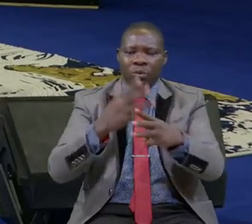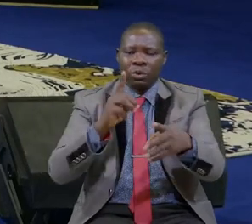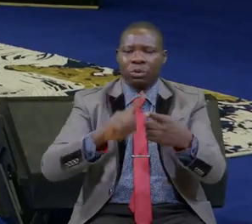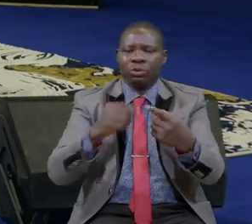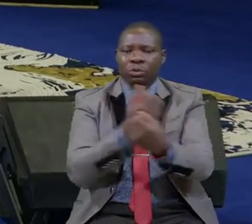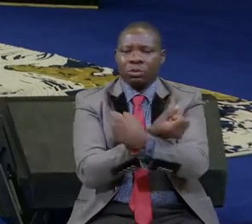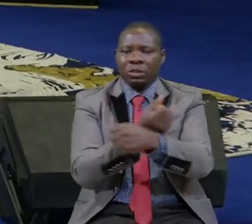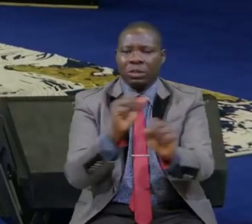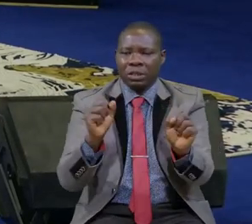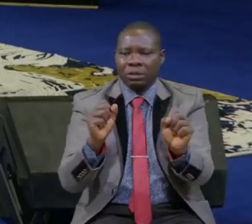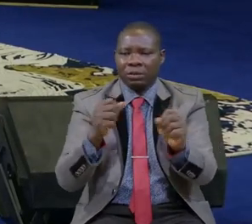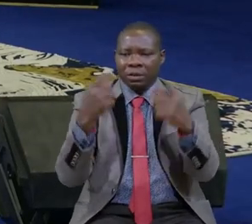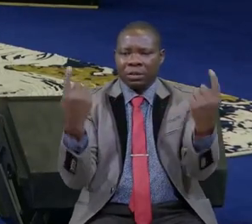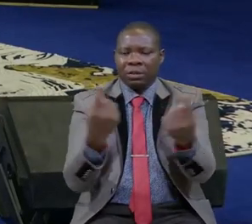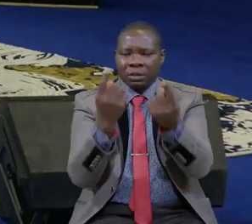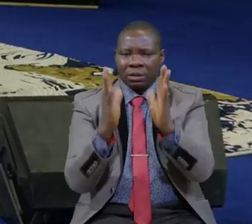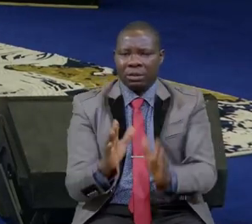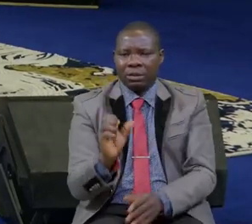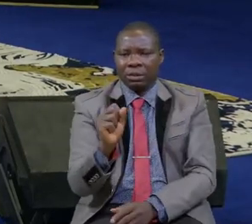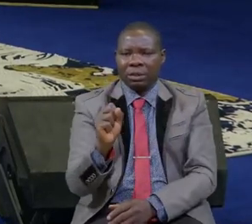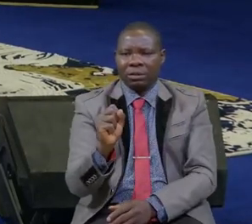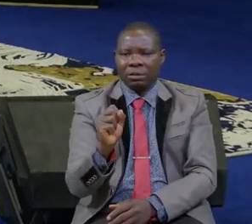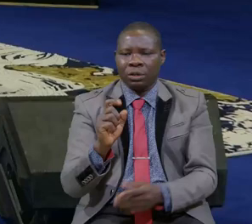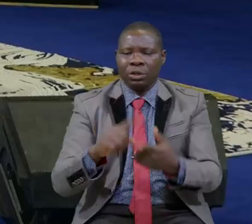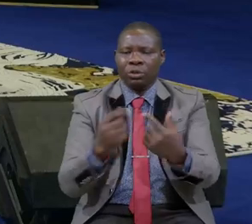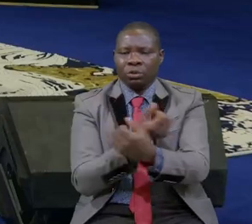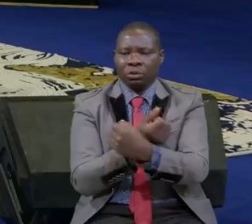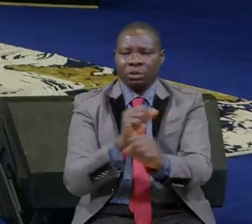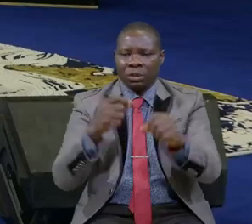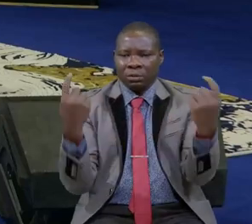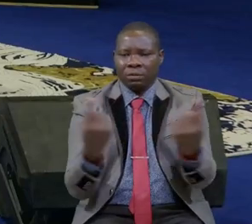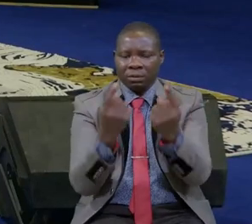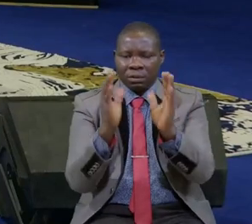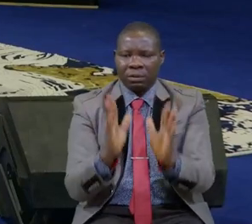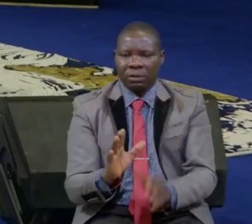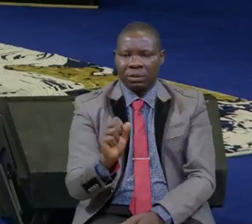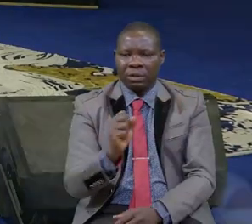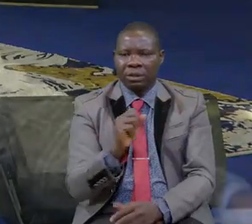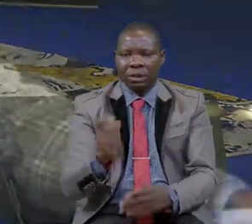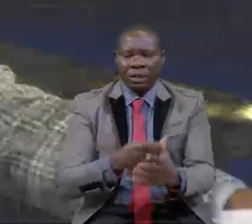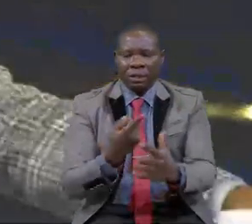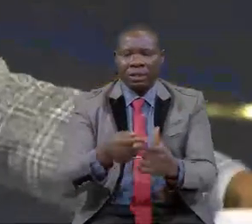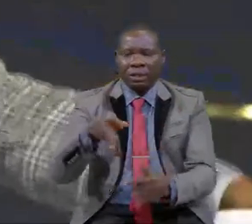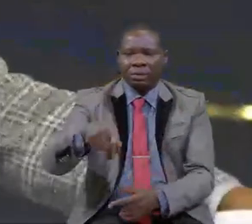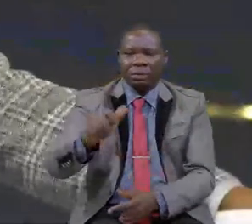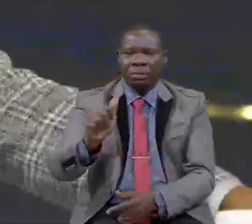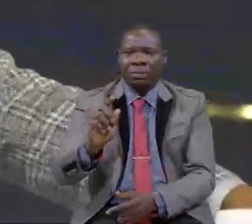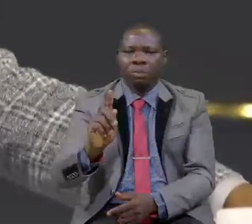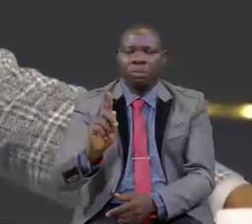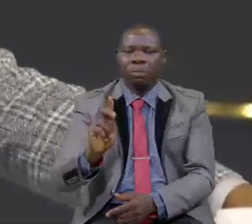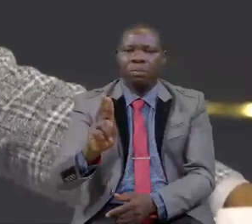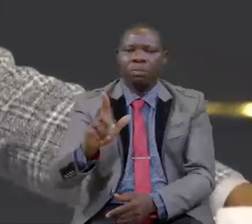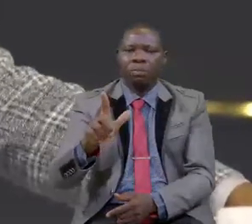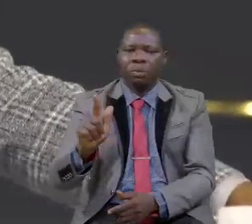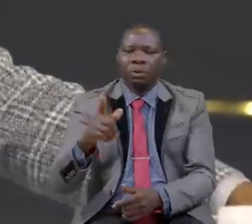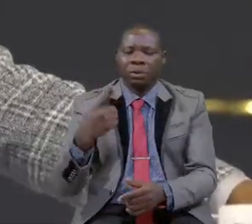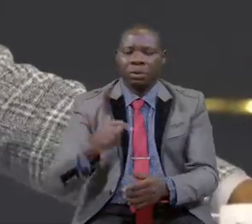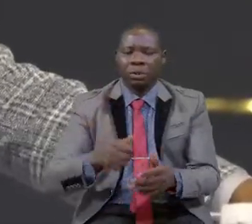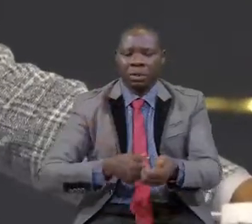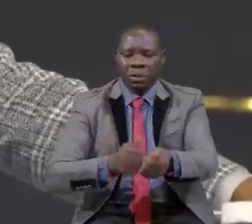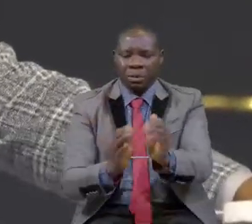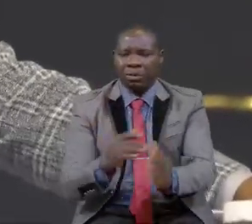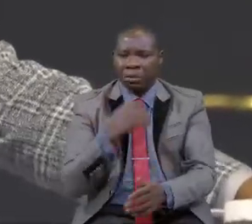save sinners. To save sinners. And then Paul the Apostle said, of whom